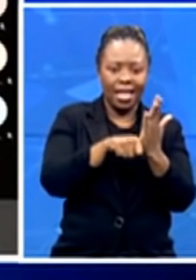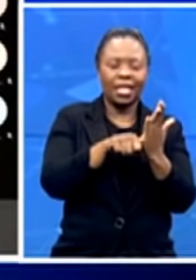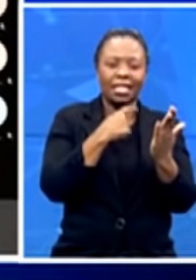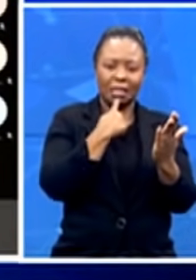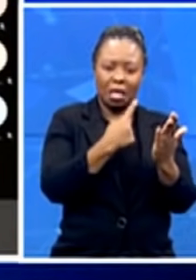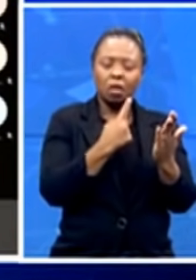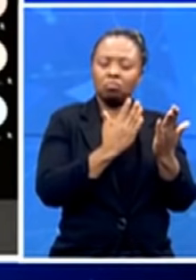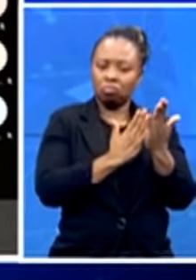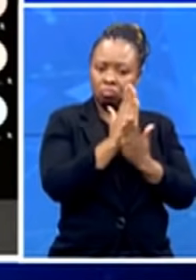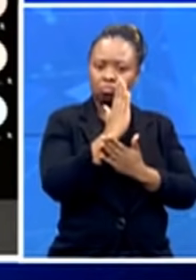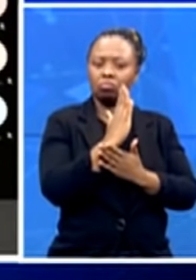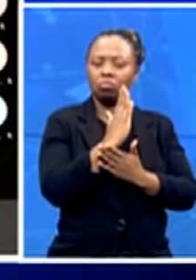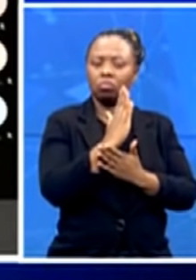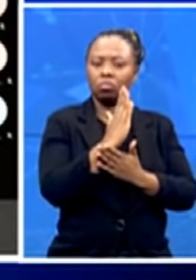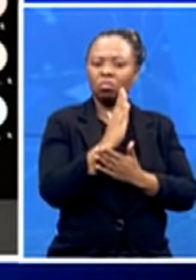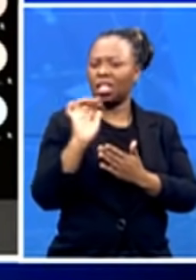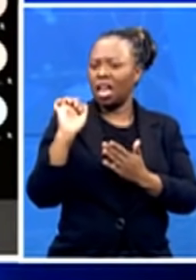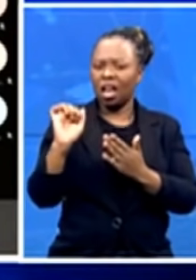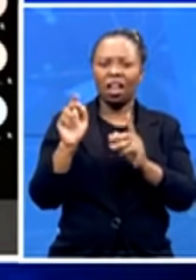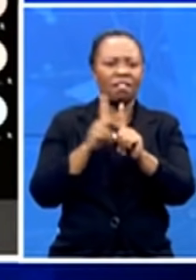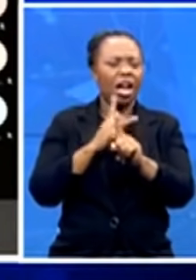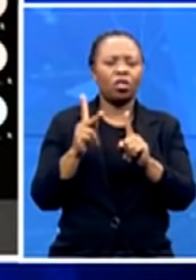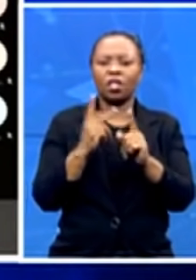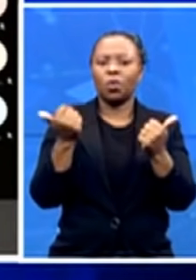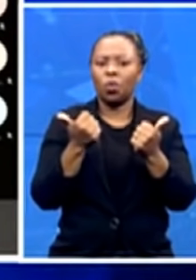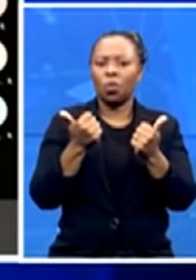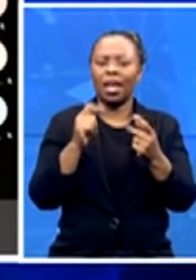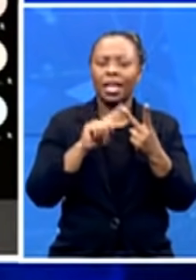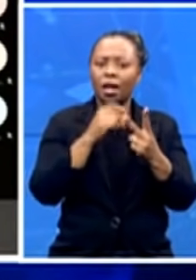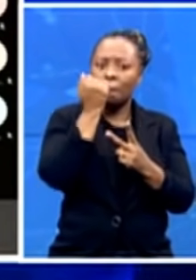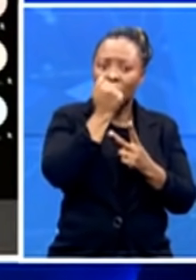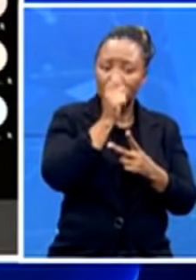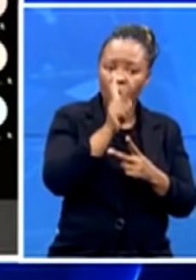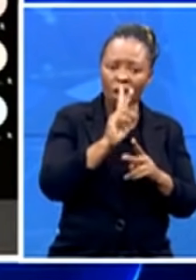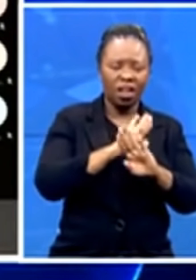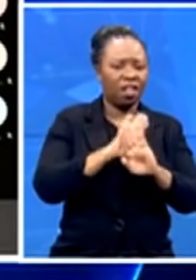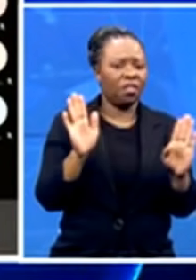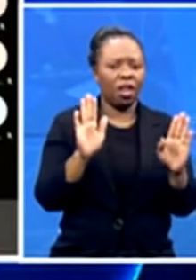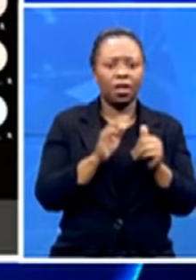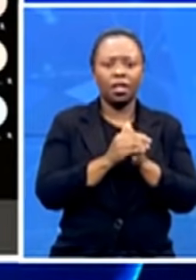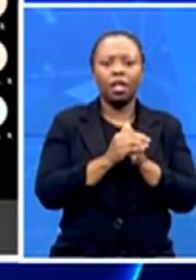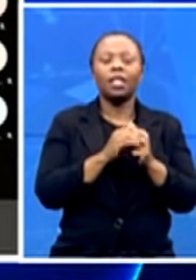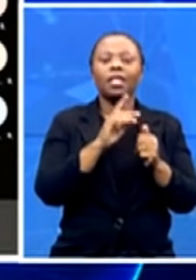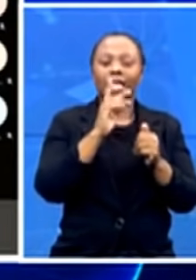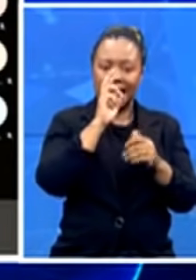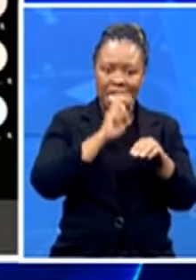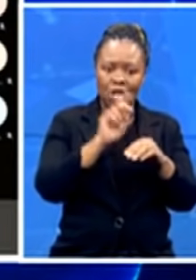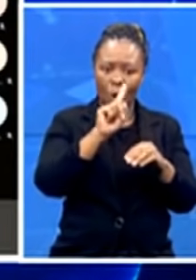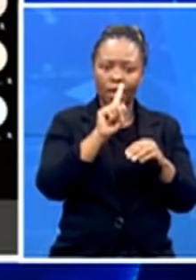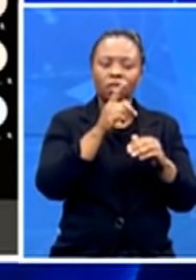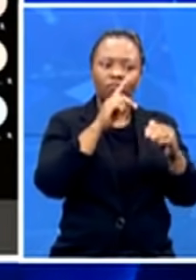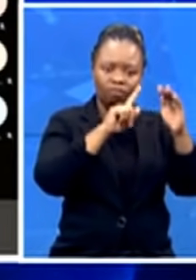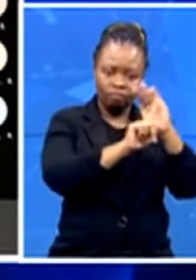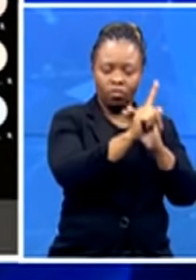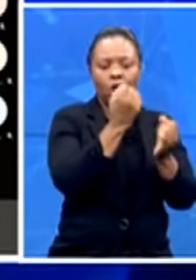would not apologize, and that he was seeking urgent redress in the courts. The present application was launched on